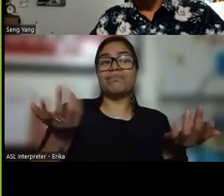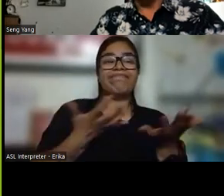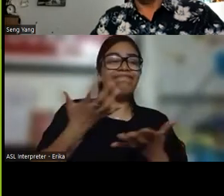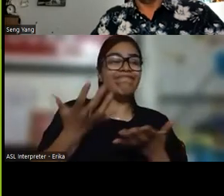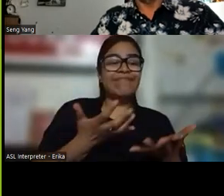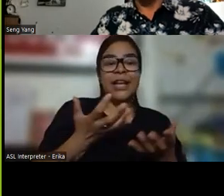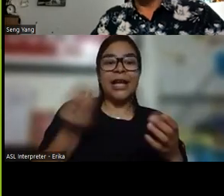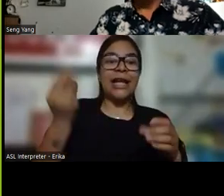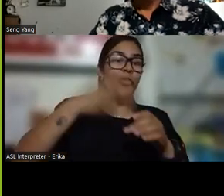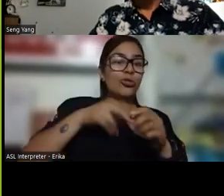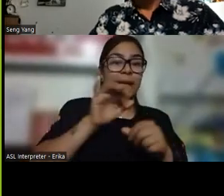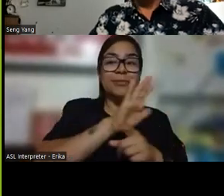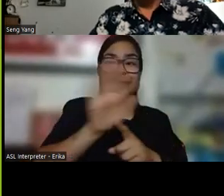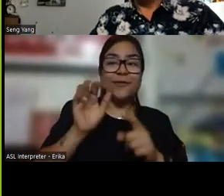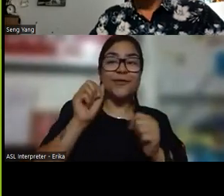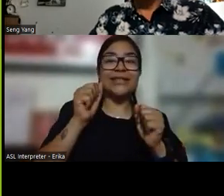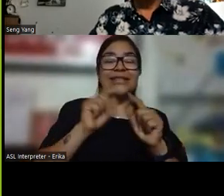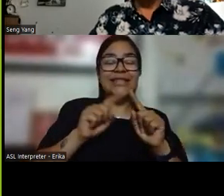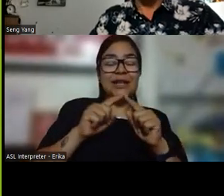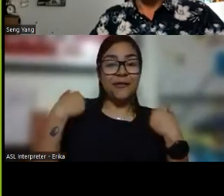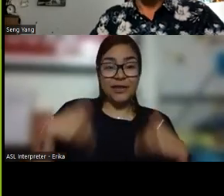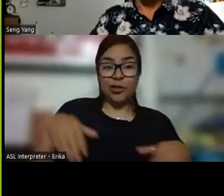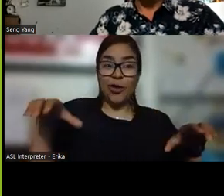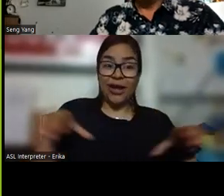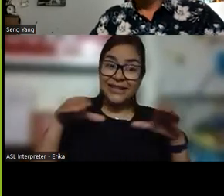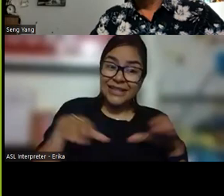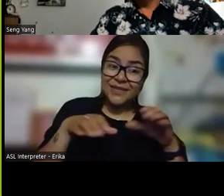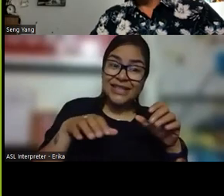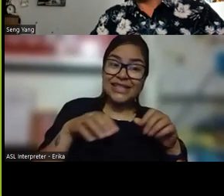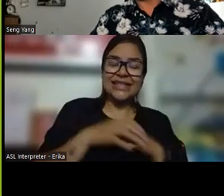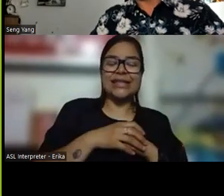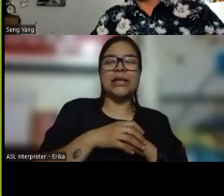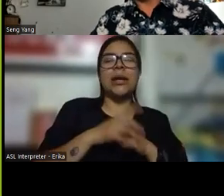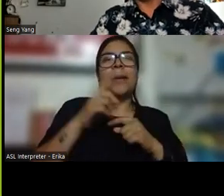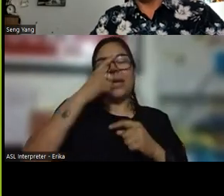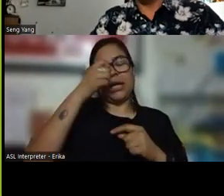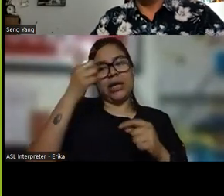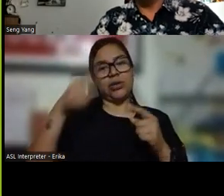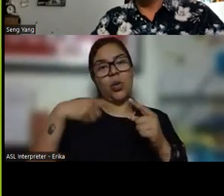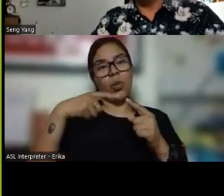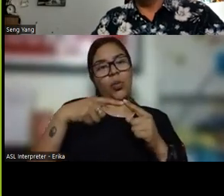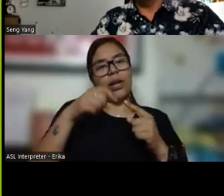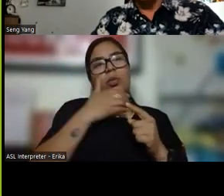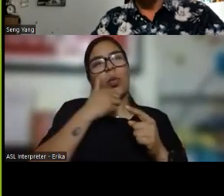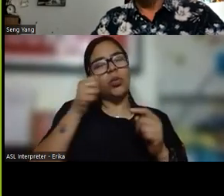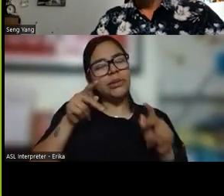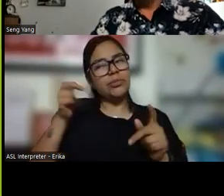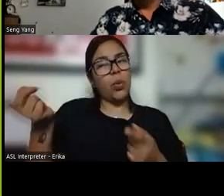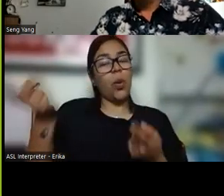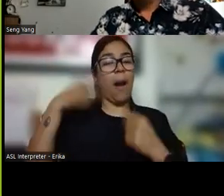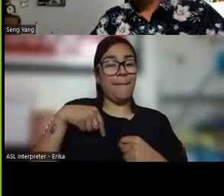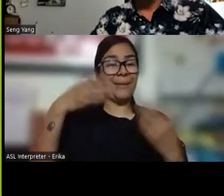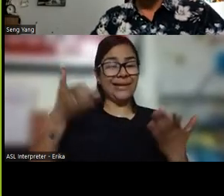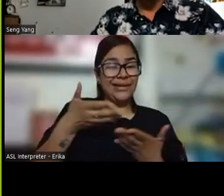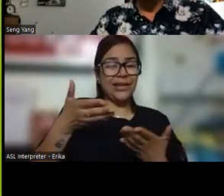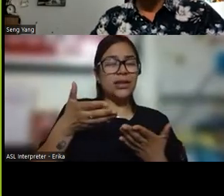physical activity. But when our elderly came to the United States, where you see two pictures earlier, that they